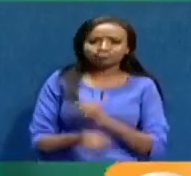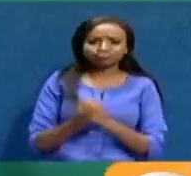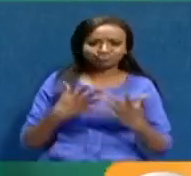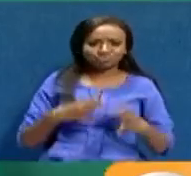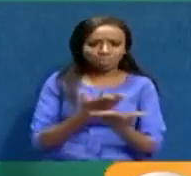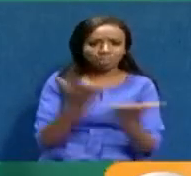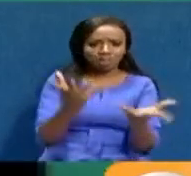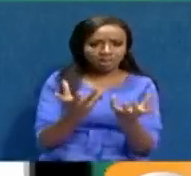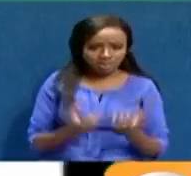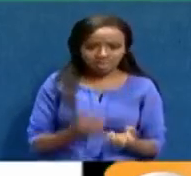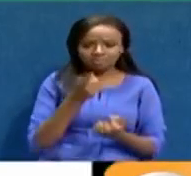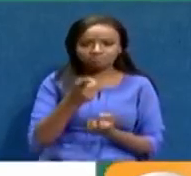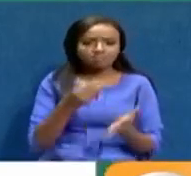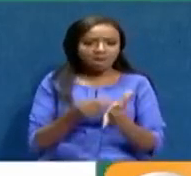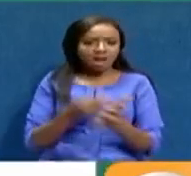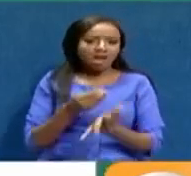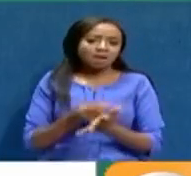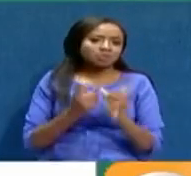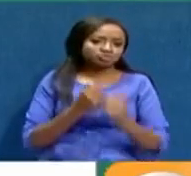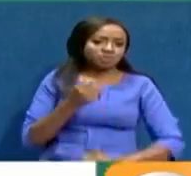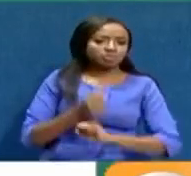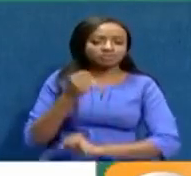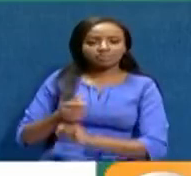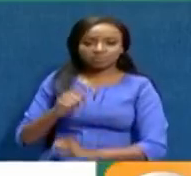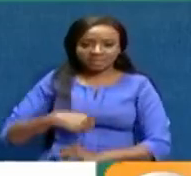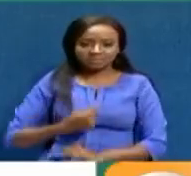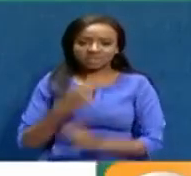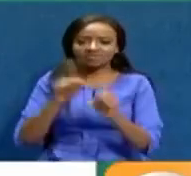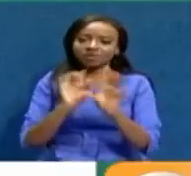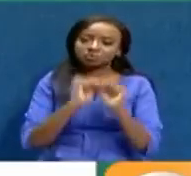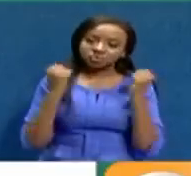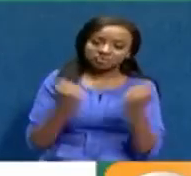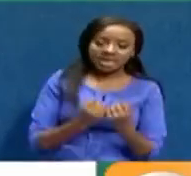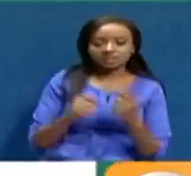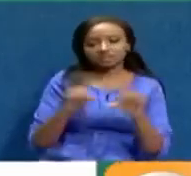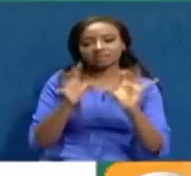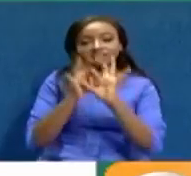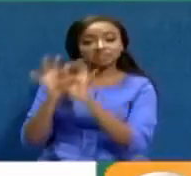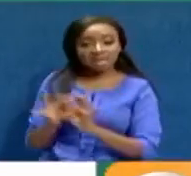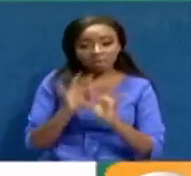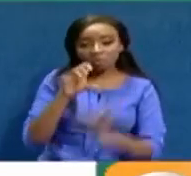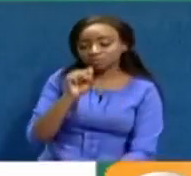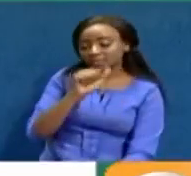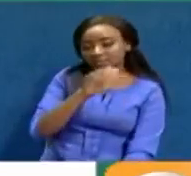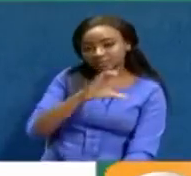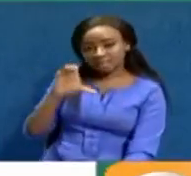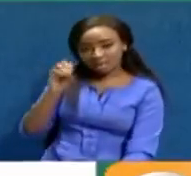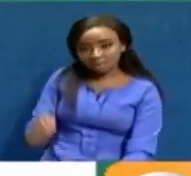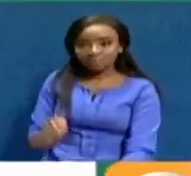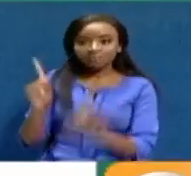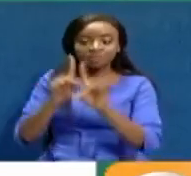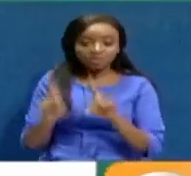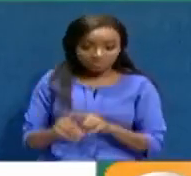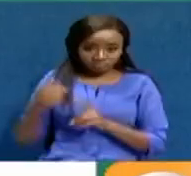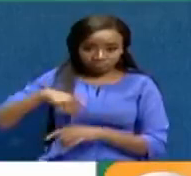needed that liquidity to be able to support themselves, and particularly the societies and our circles. Through Cop Holding,